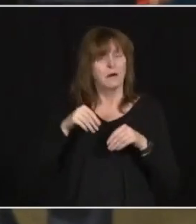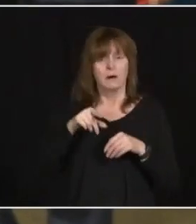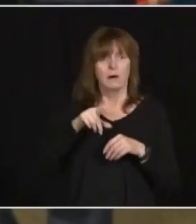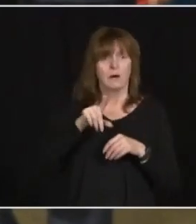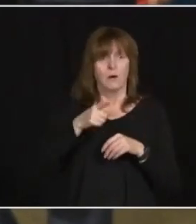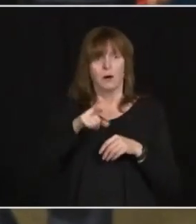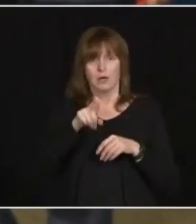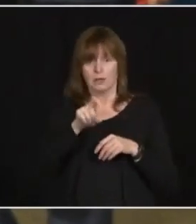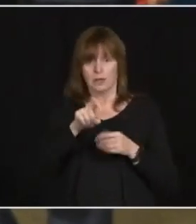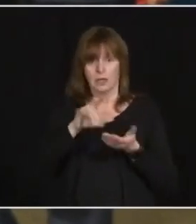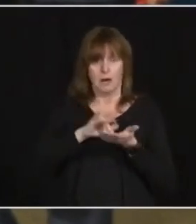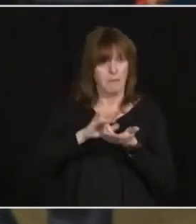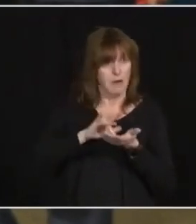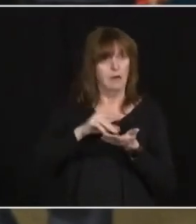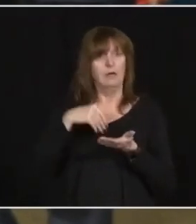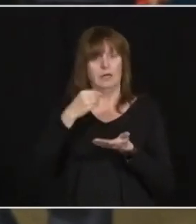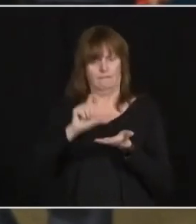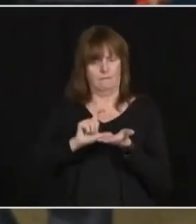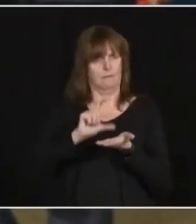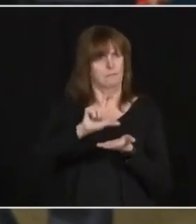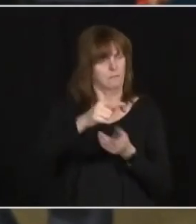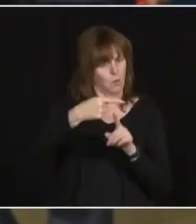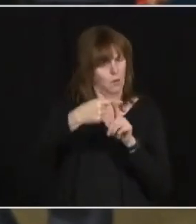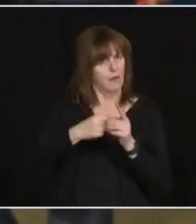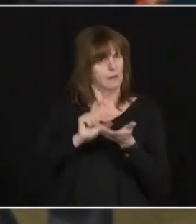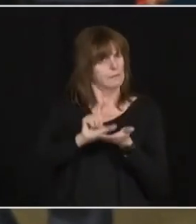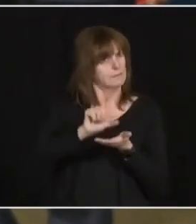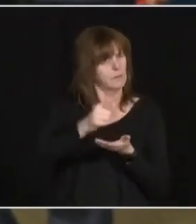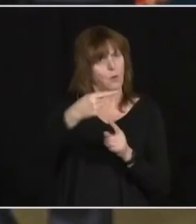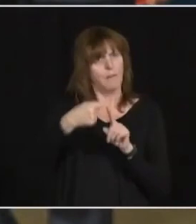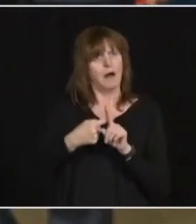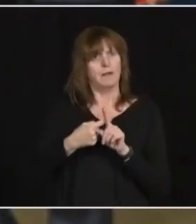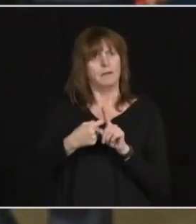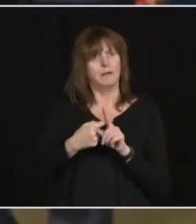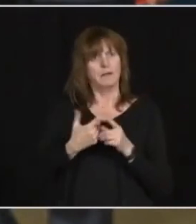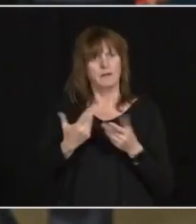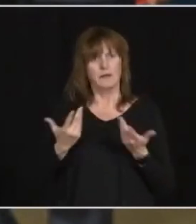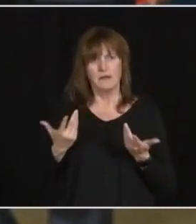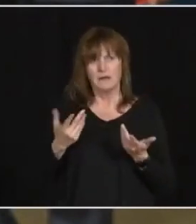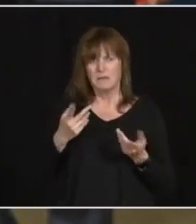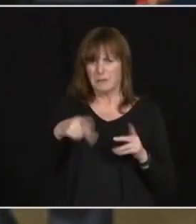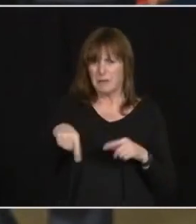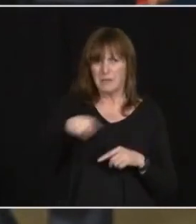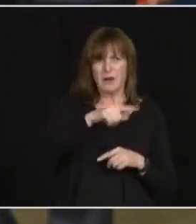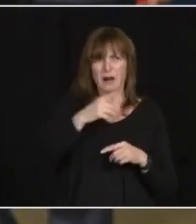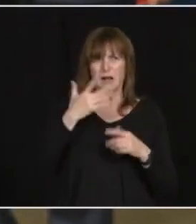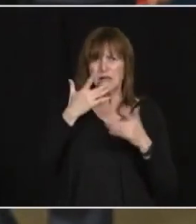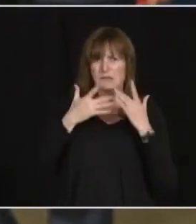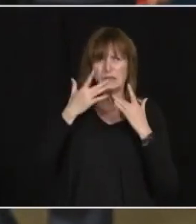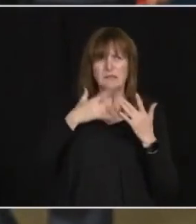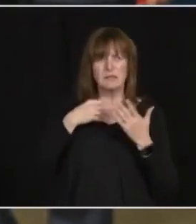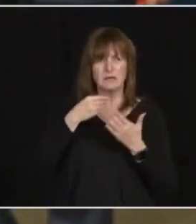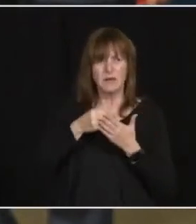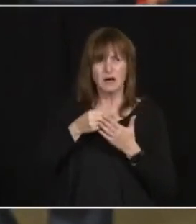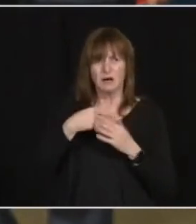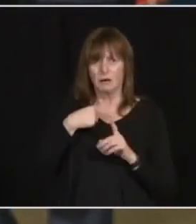Are you going to move soon to help people that are hurt financially by this? And